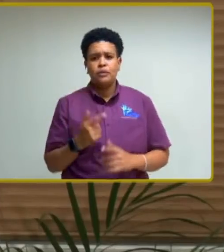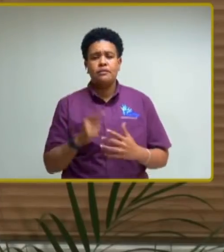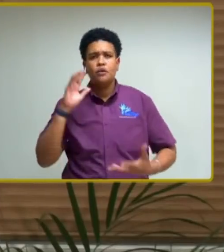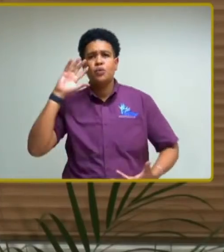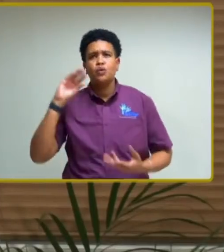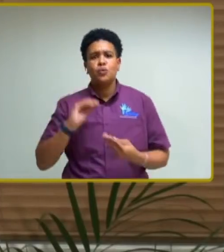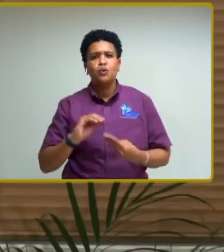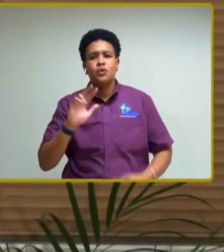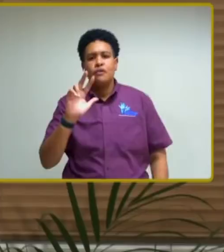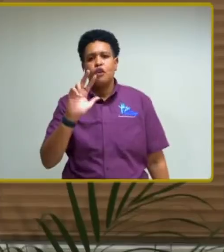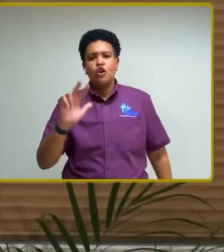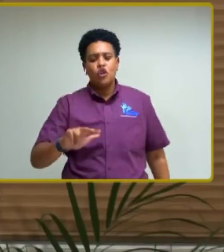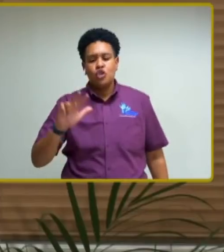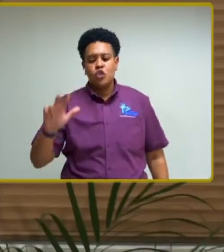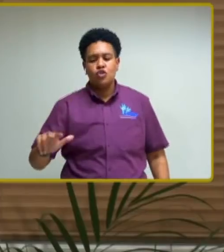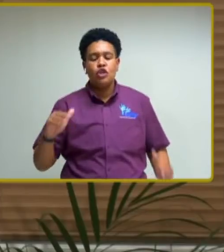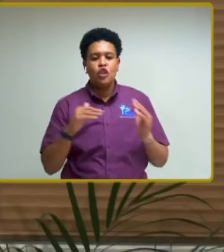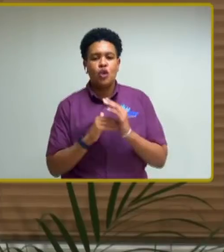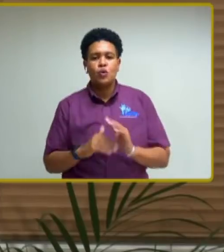of